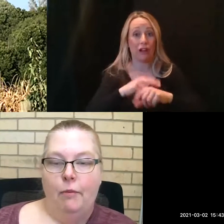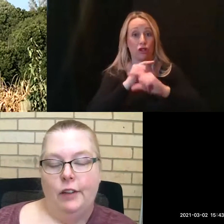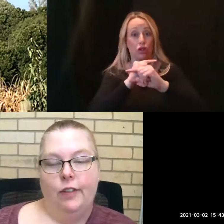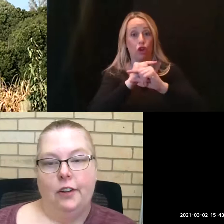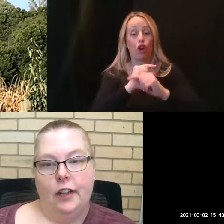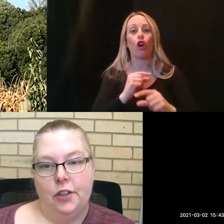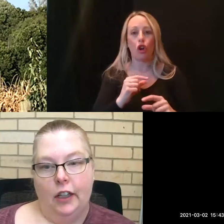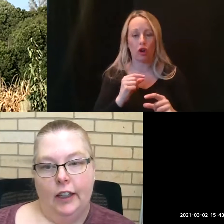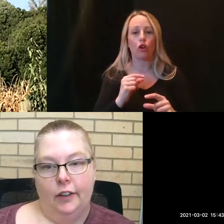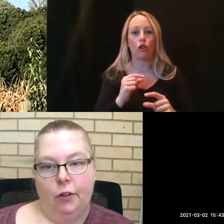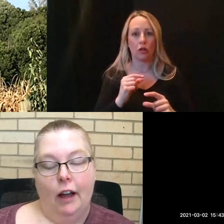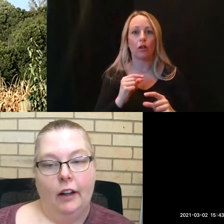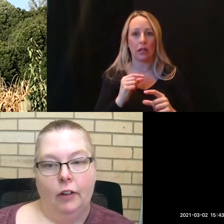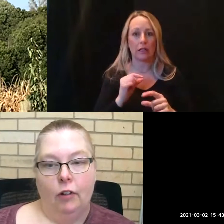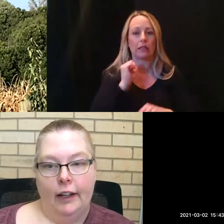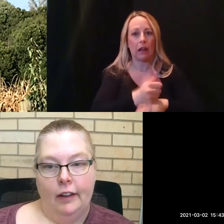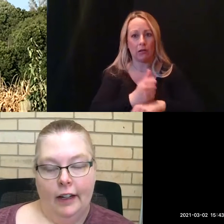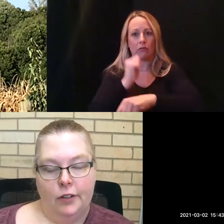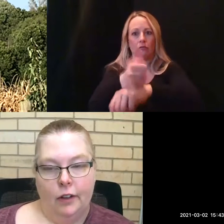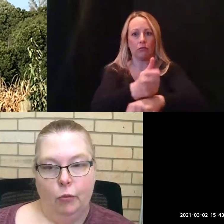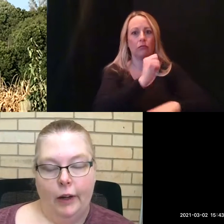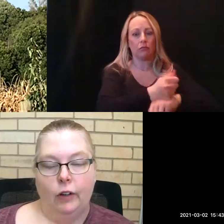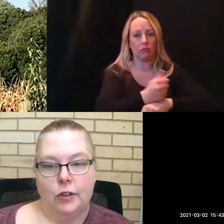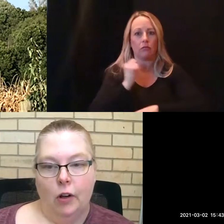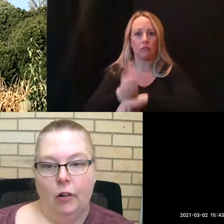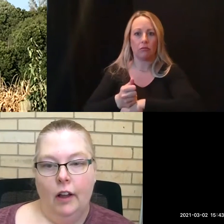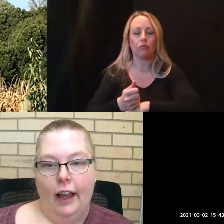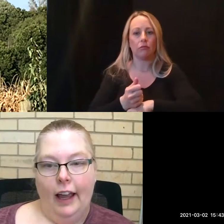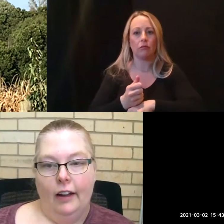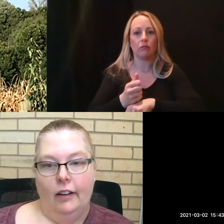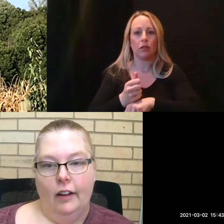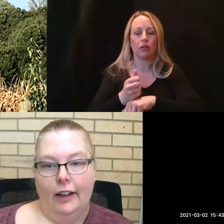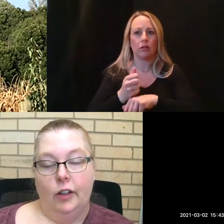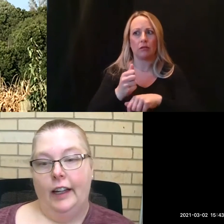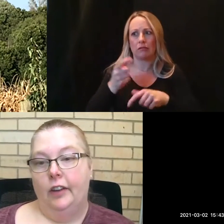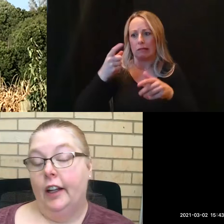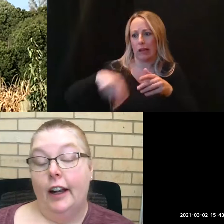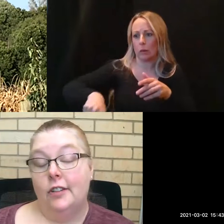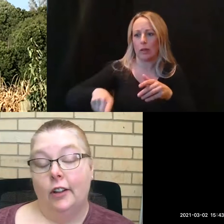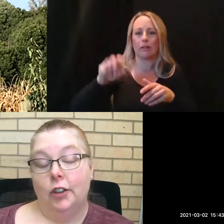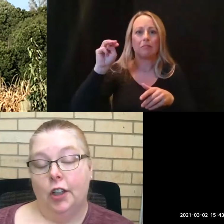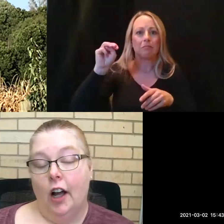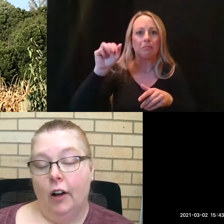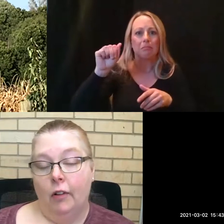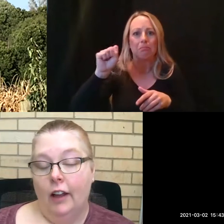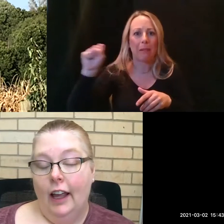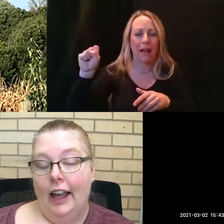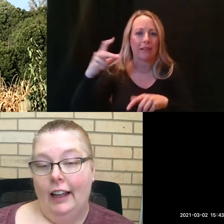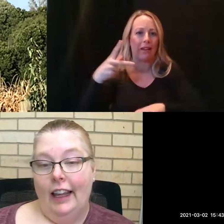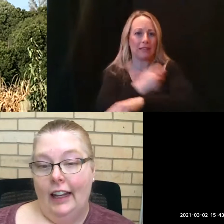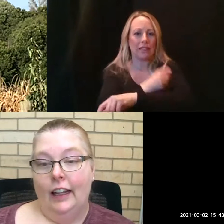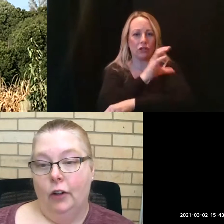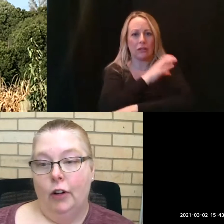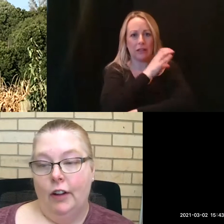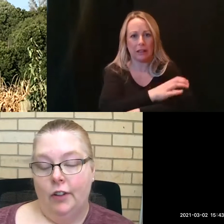up mass vaccination clinics throughout Illinois in the next week or so, and including at the United Center in Chicago,